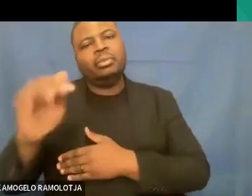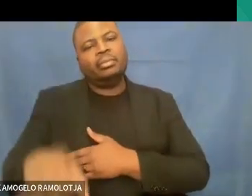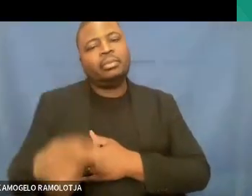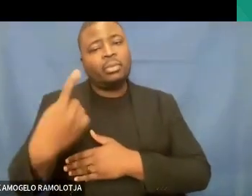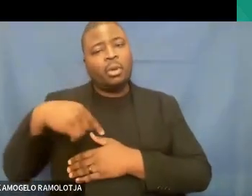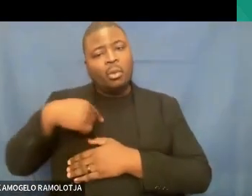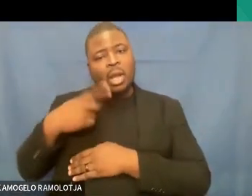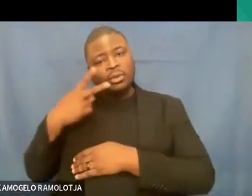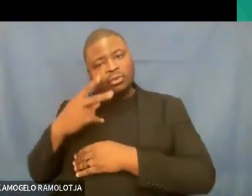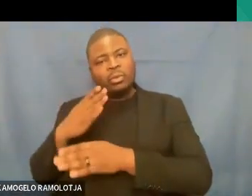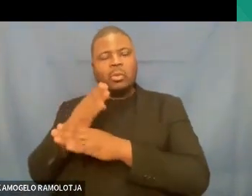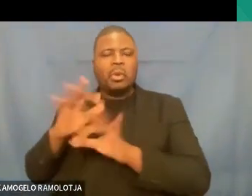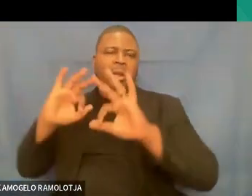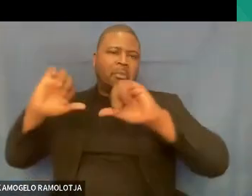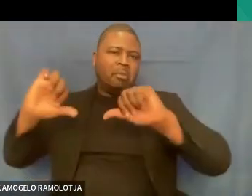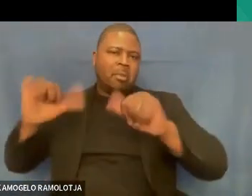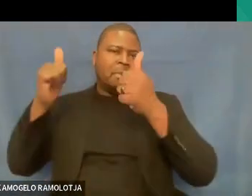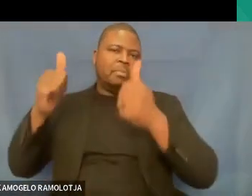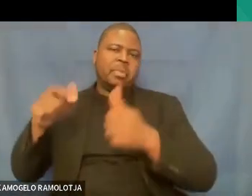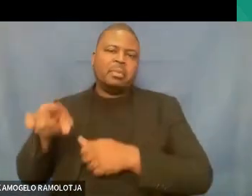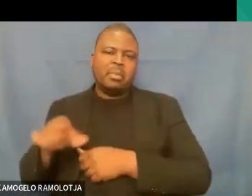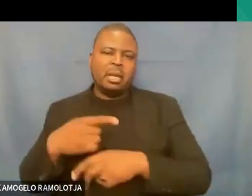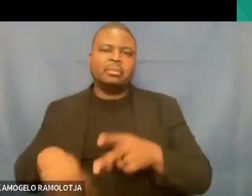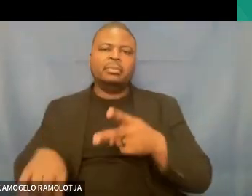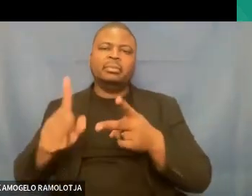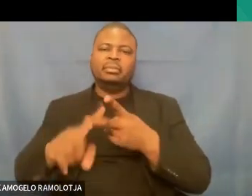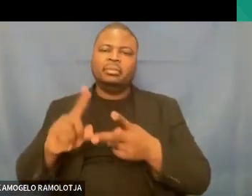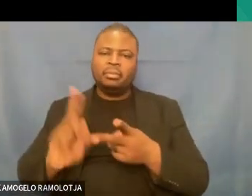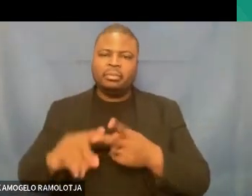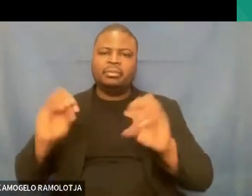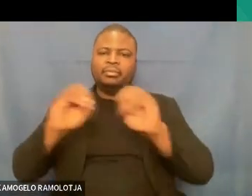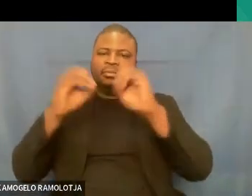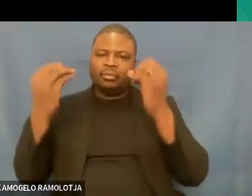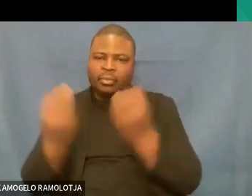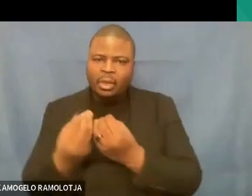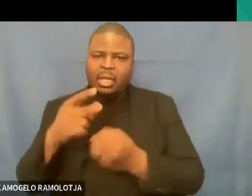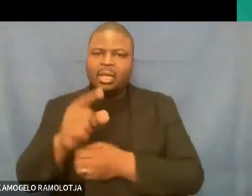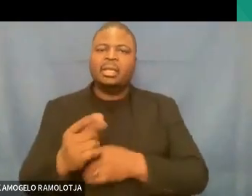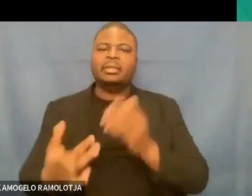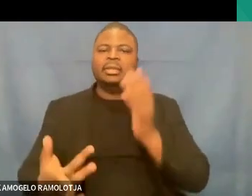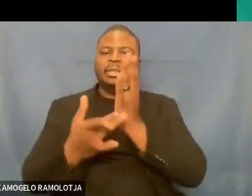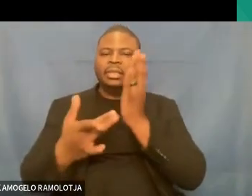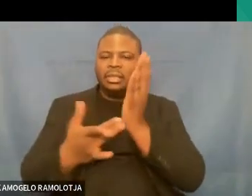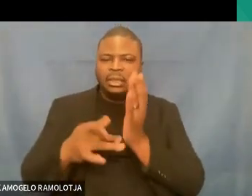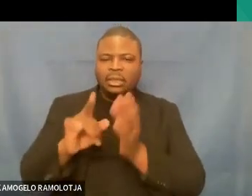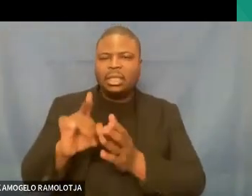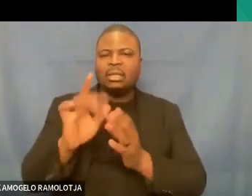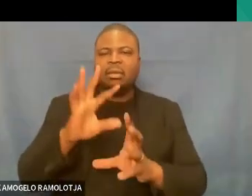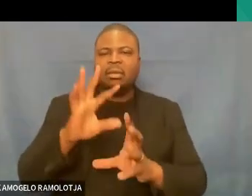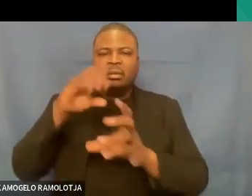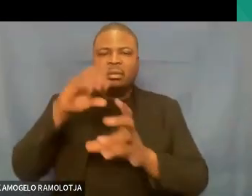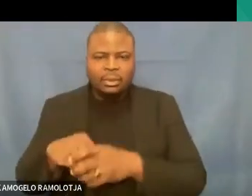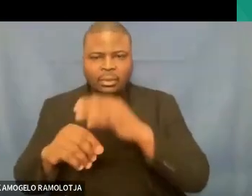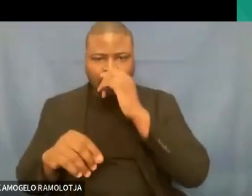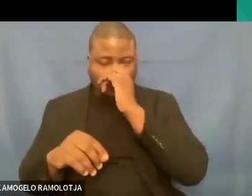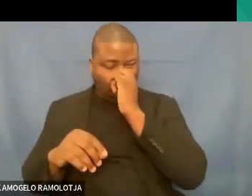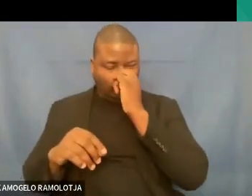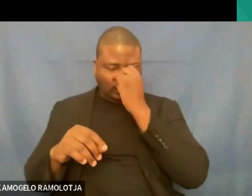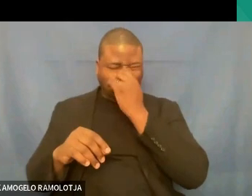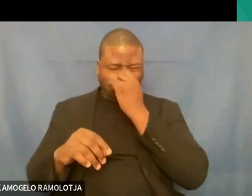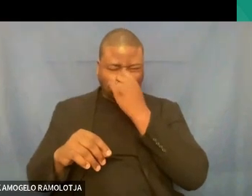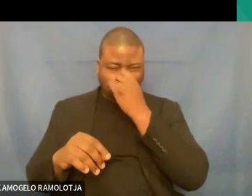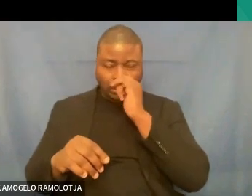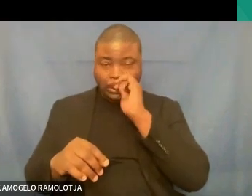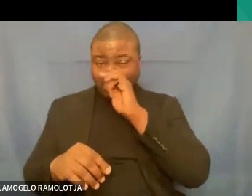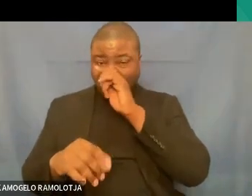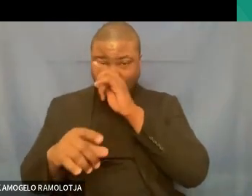strategy. We're also seeing quite a number of organizations start to prioritize digital outreach, which is good because it means